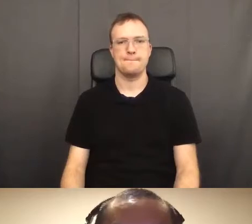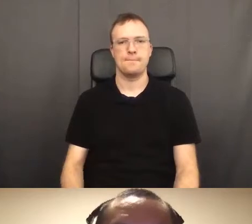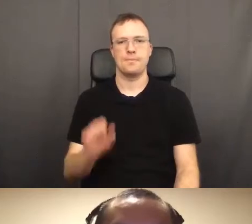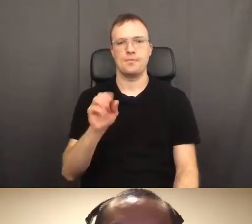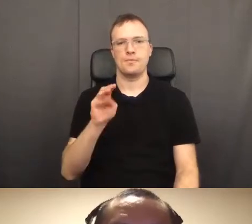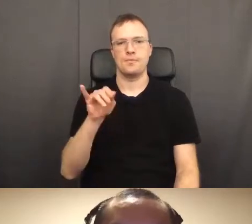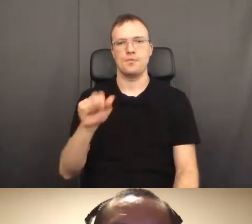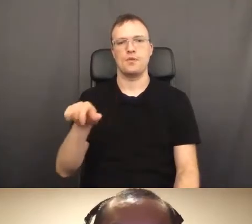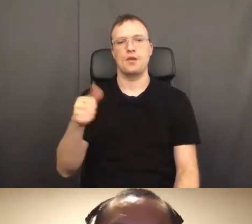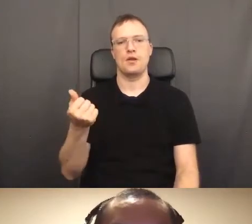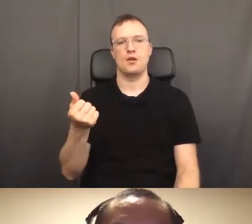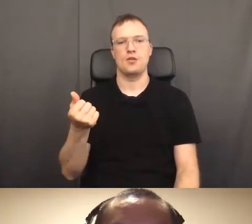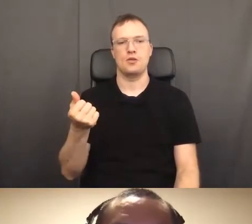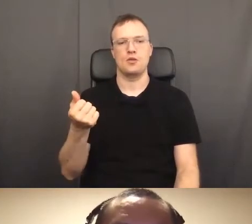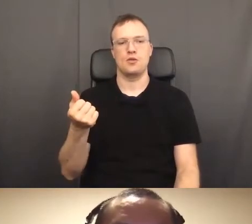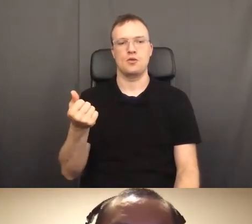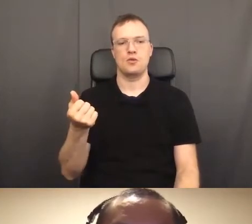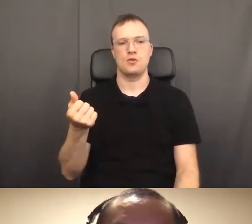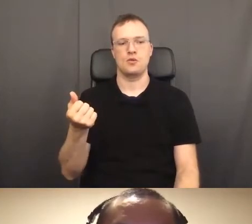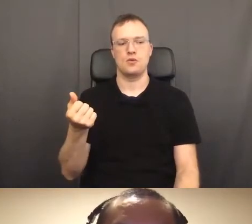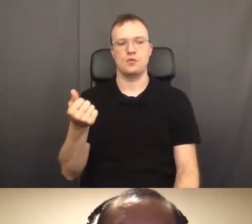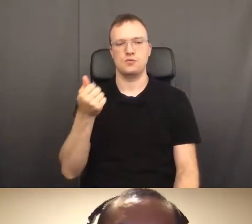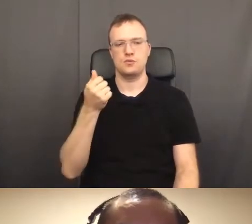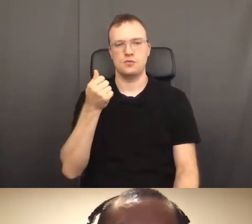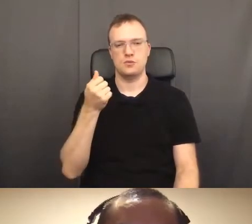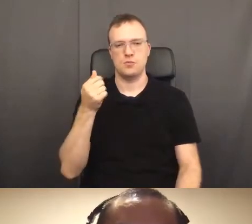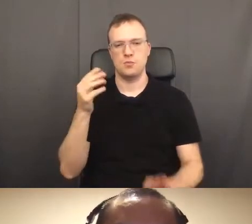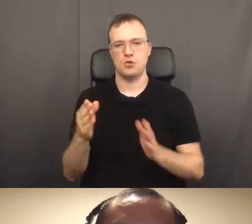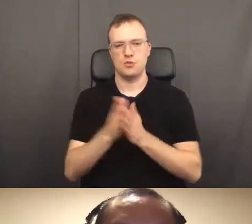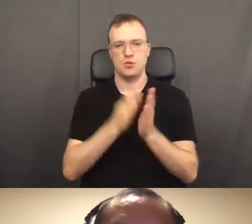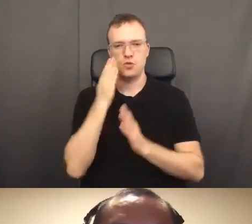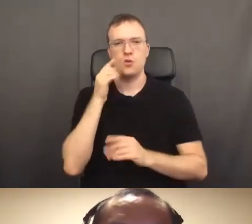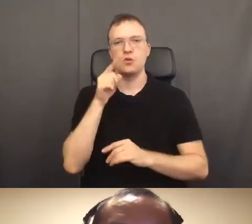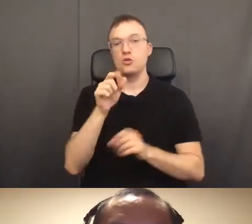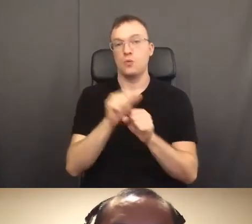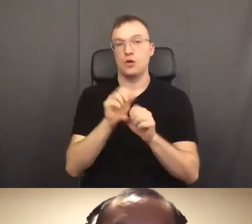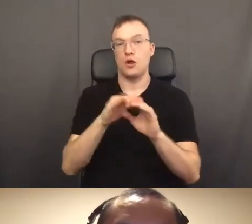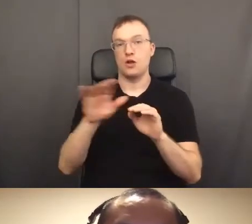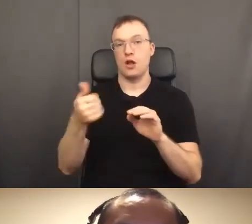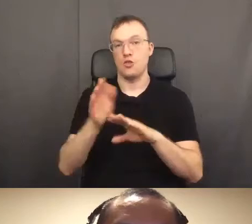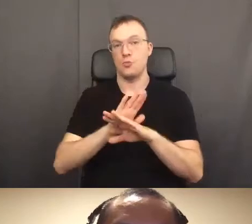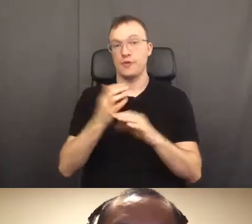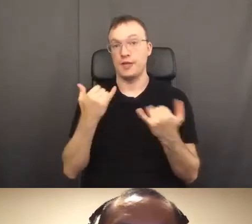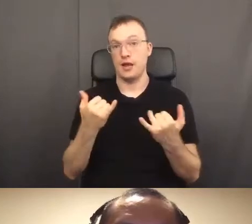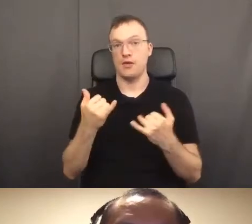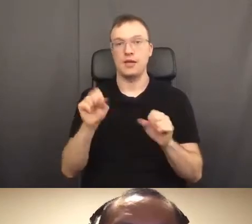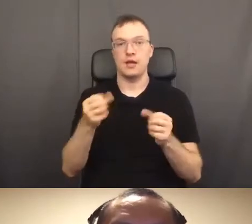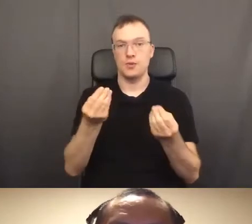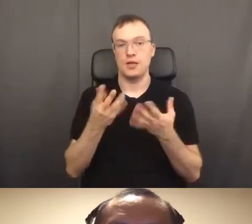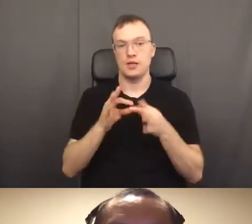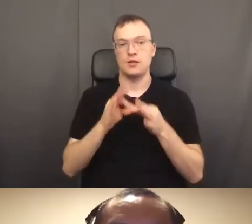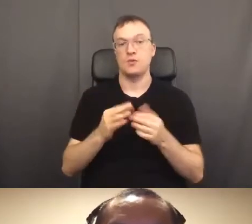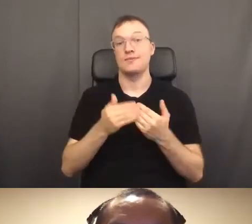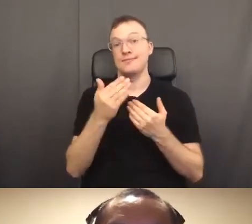And another participant wants to know, are you working on any other films right now? And can you tell us about any